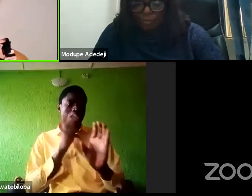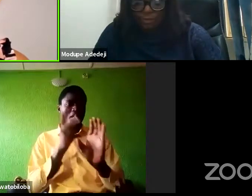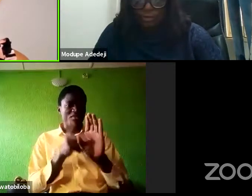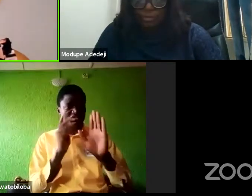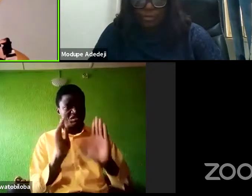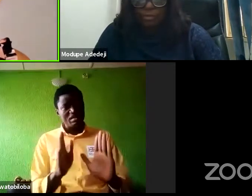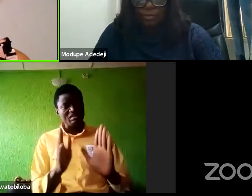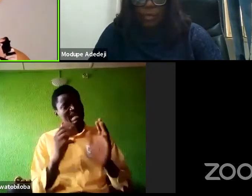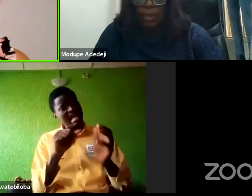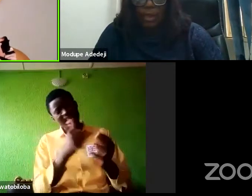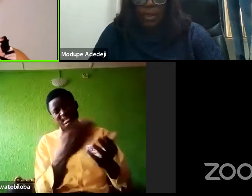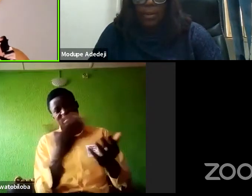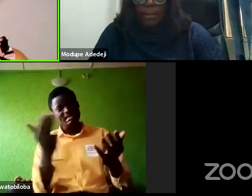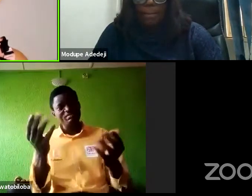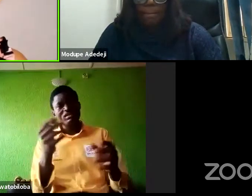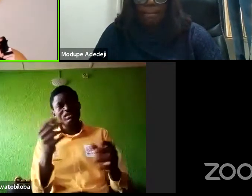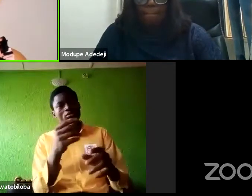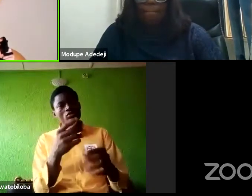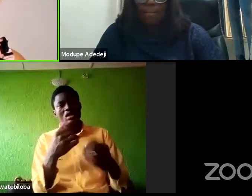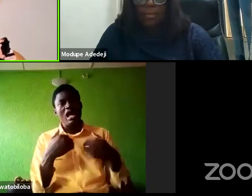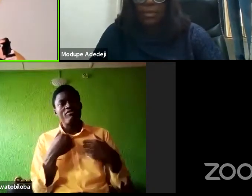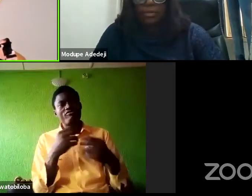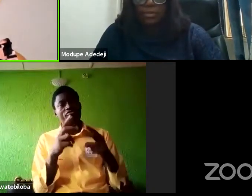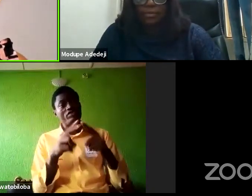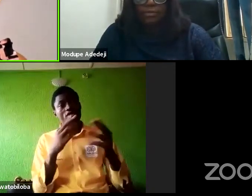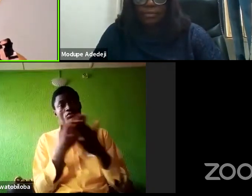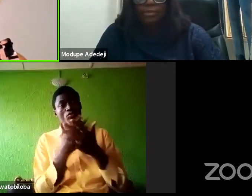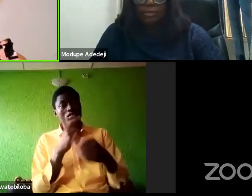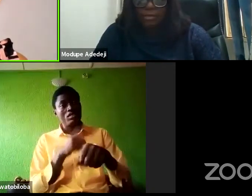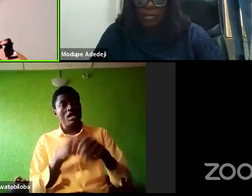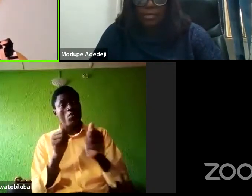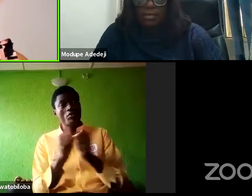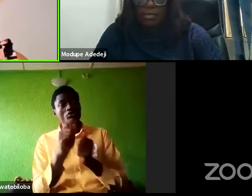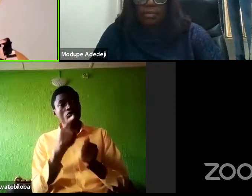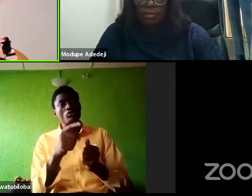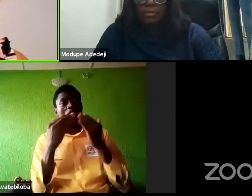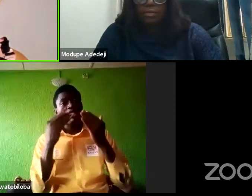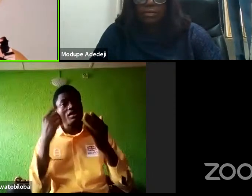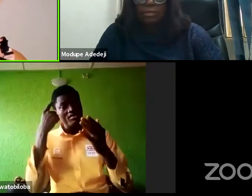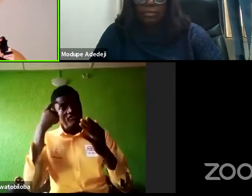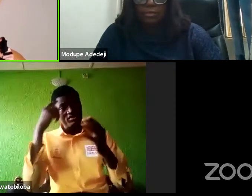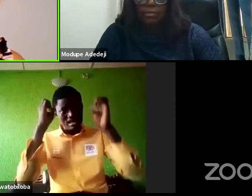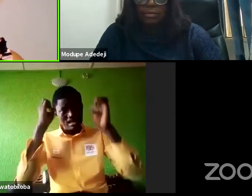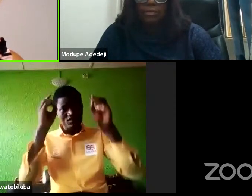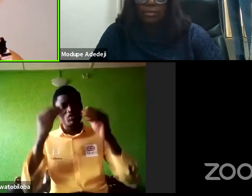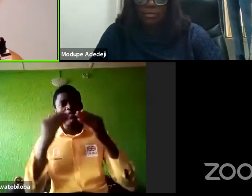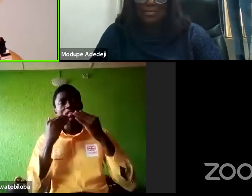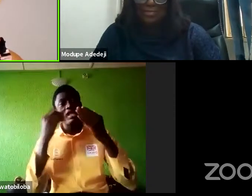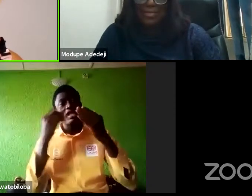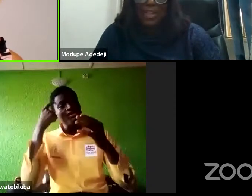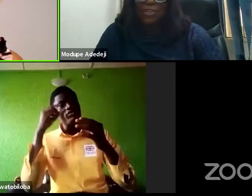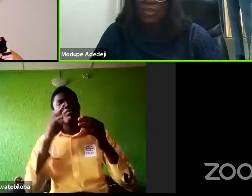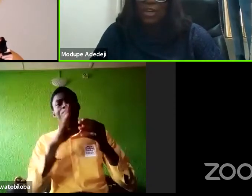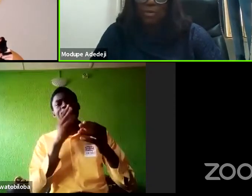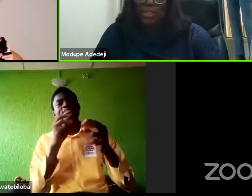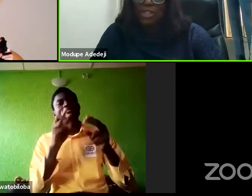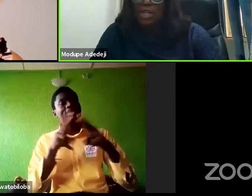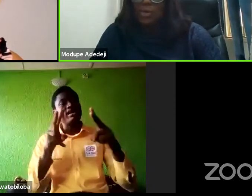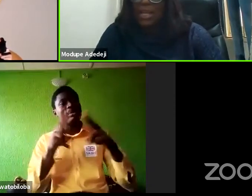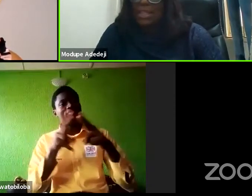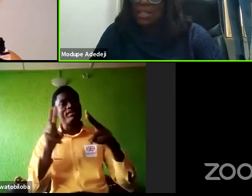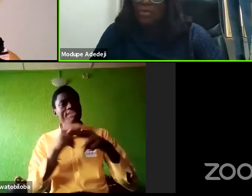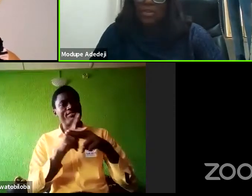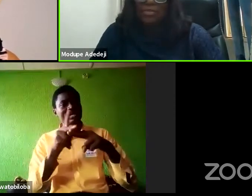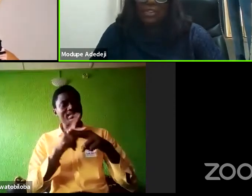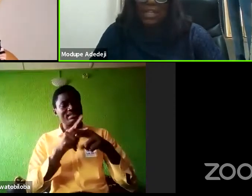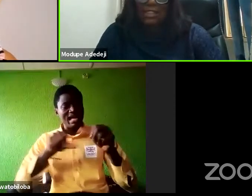a very good time with you. Thank you for the education, and thank you for being very practical about this. Thank you very much.